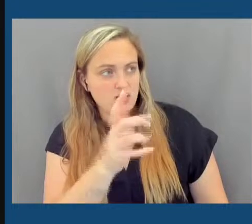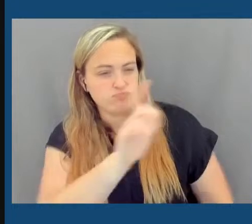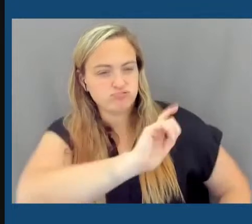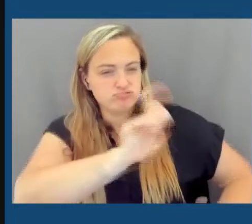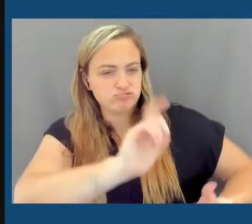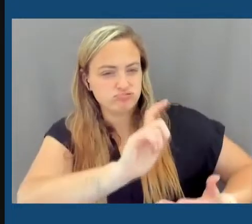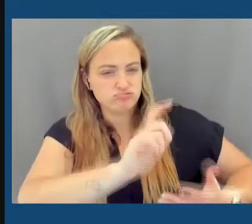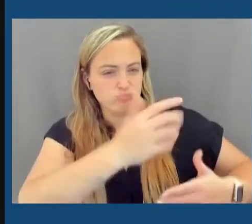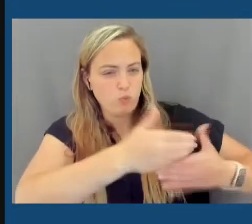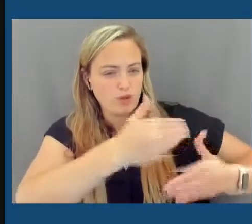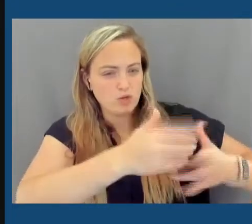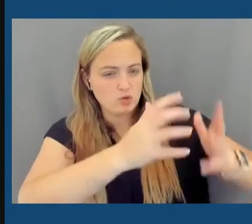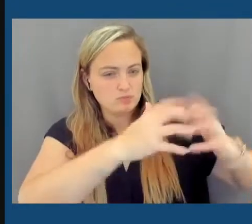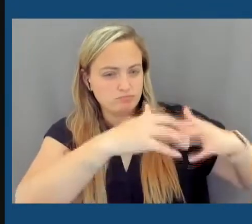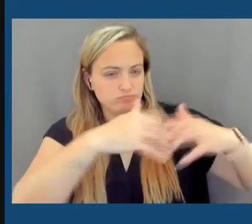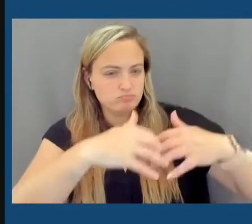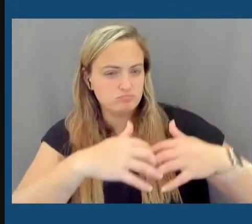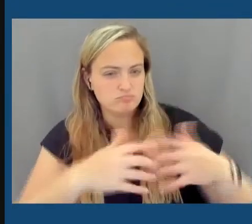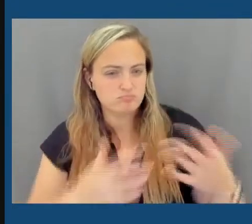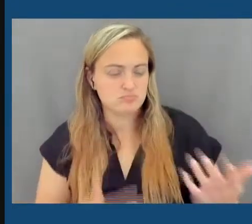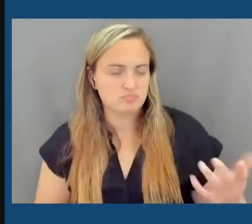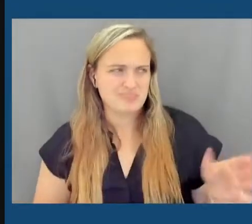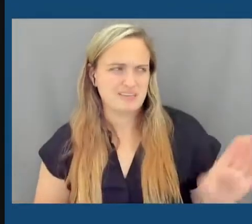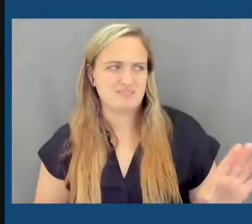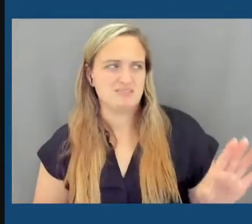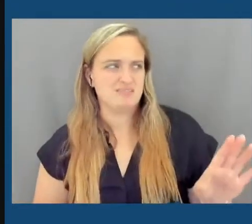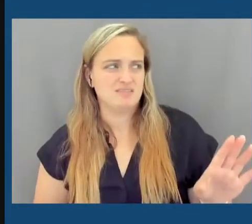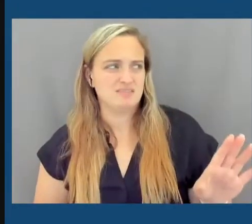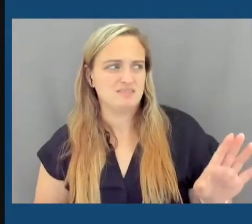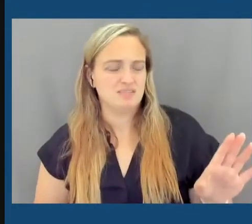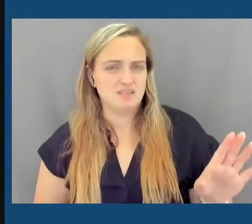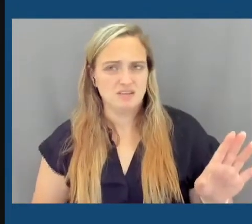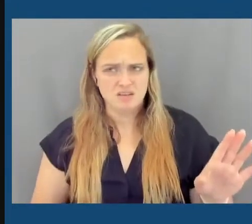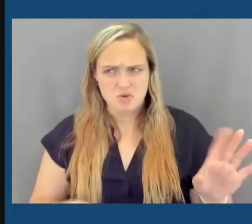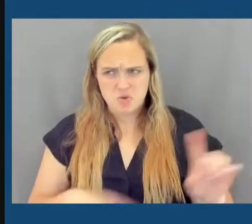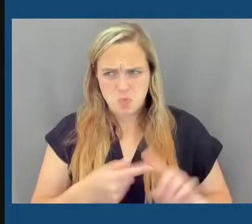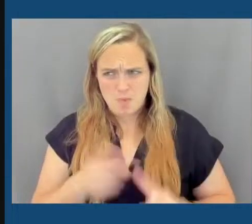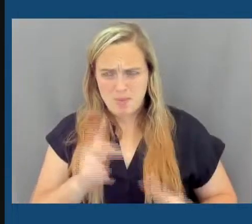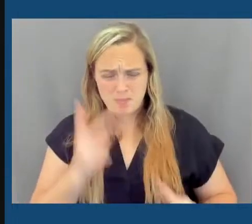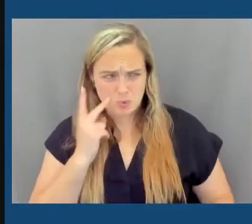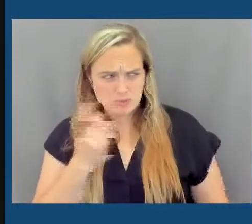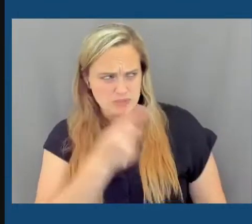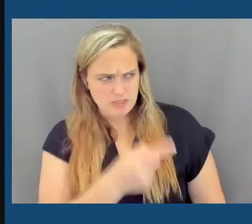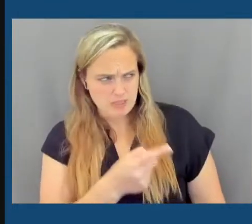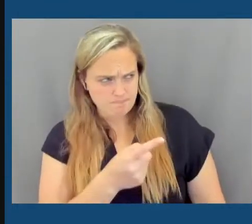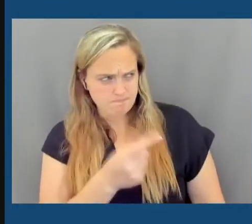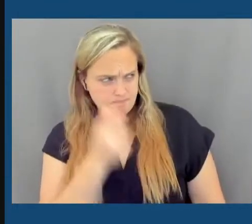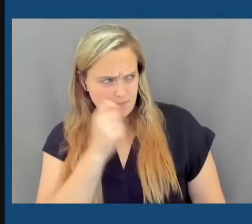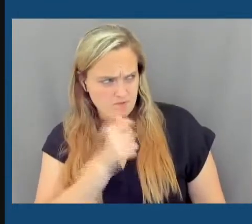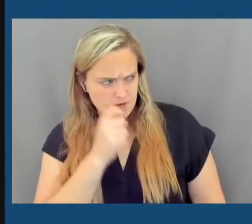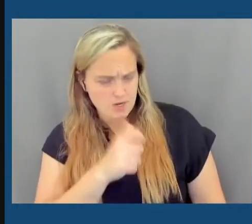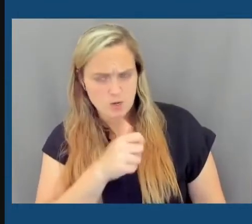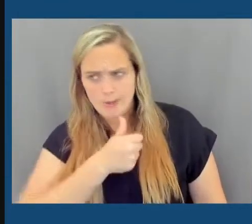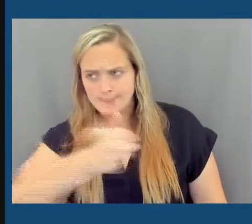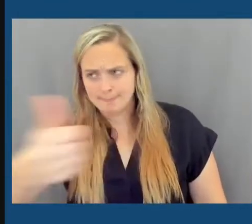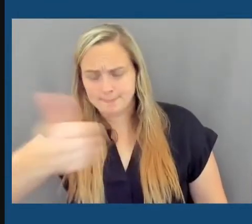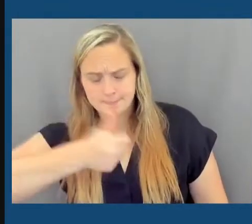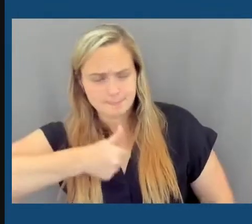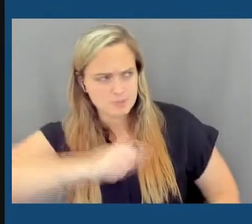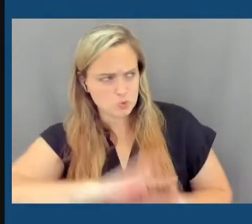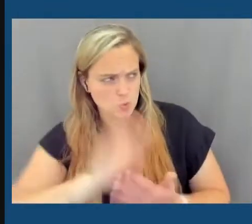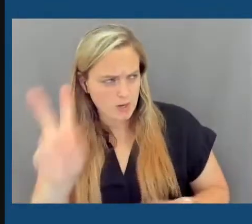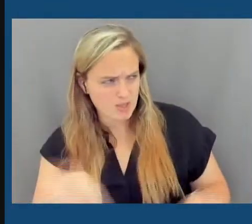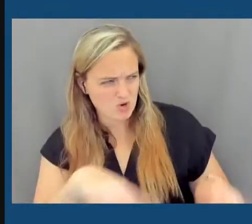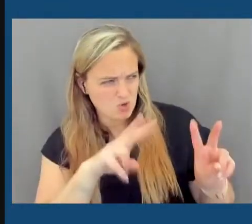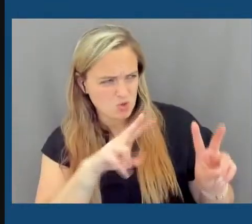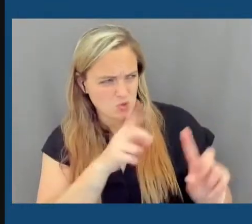and I would think to myself, what kind of message are we sending to our kids every day when they're going to and from school and looking up at that building?